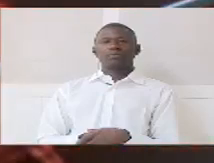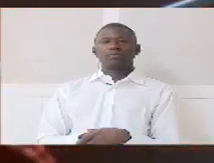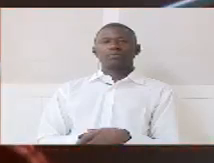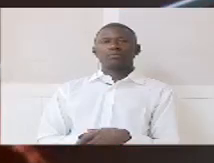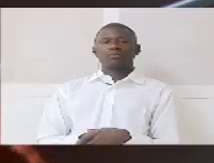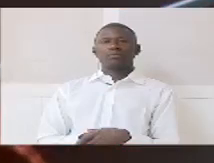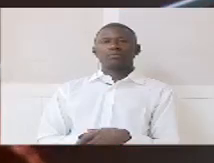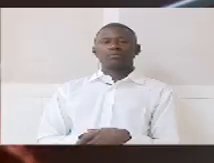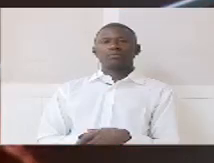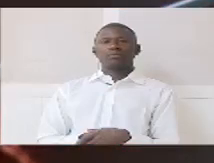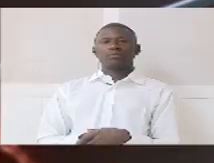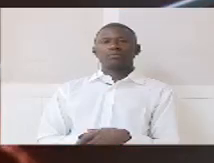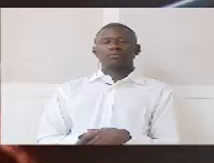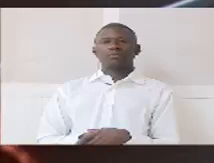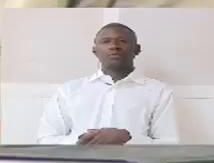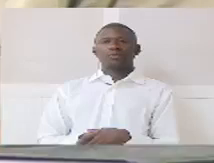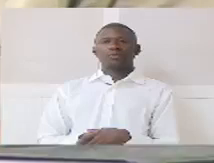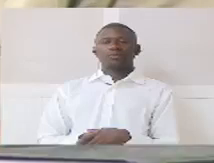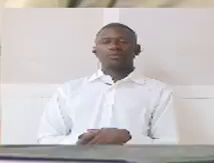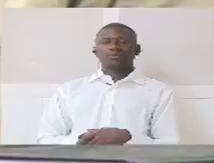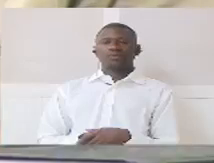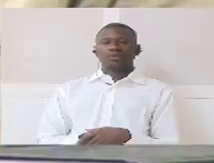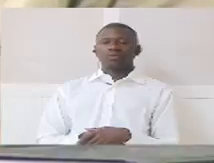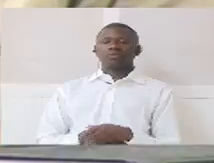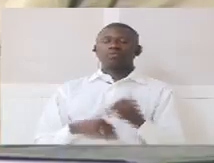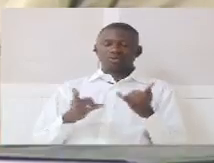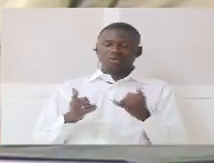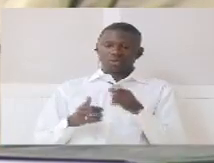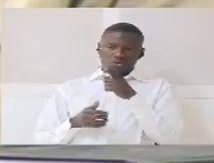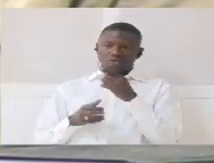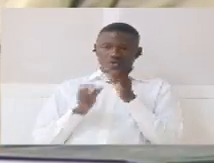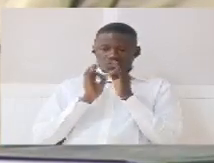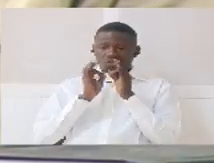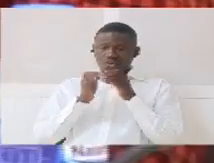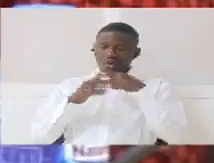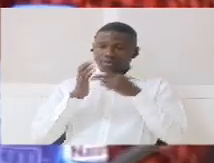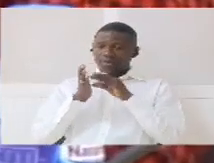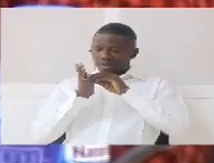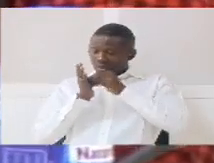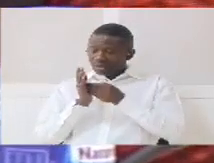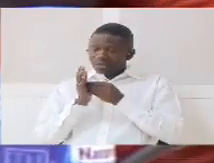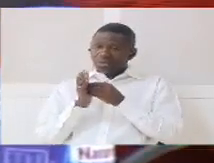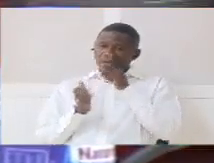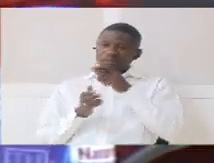So what you mentioned cannabis. Aside from cannabis, are other drugs trafficked in the prisons?